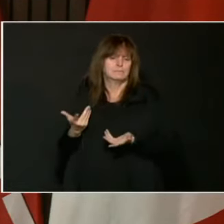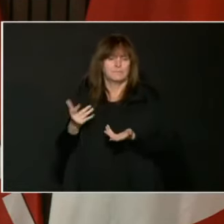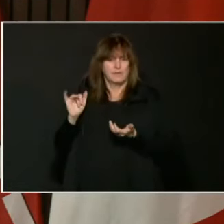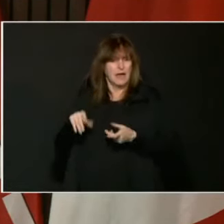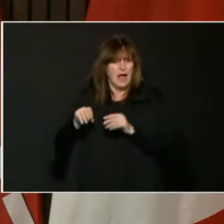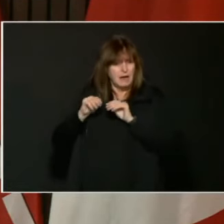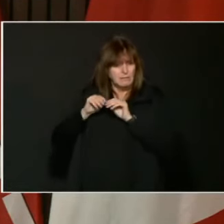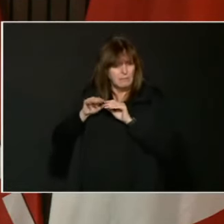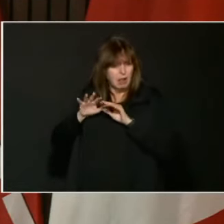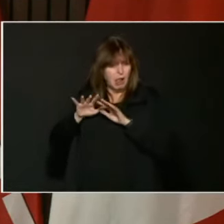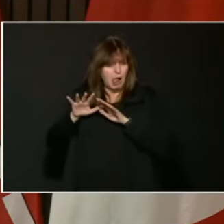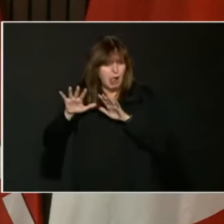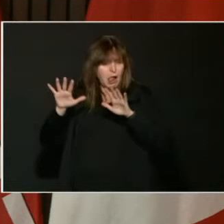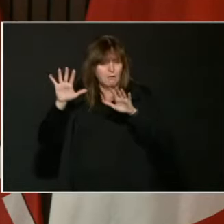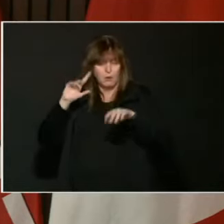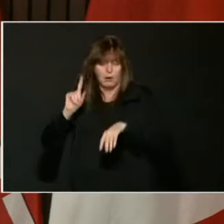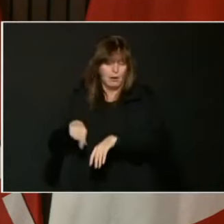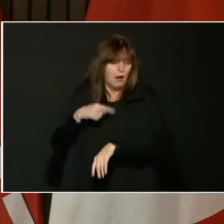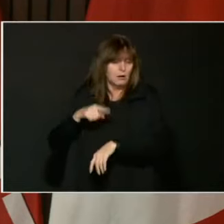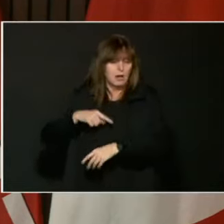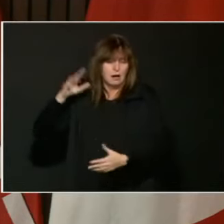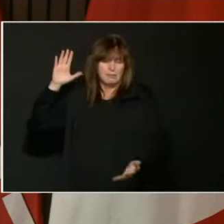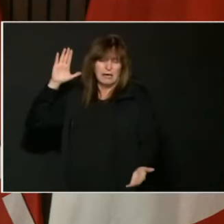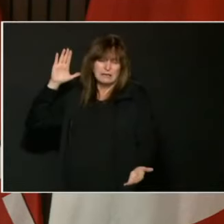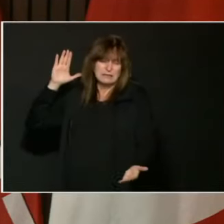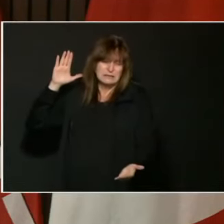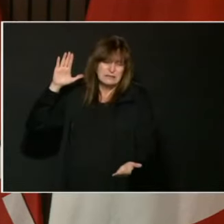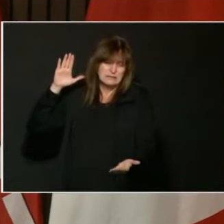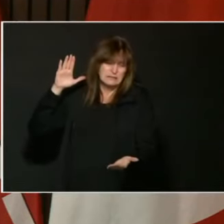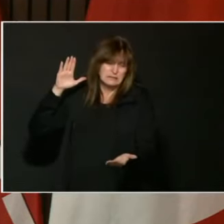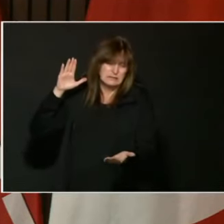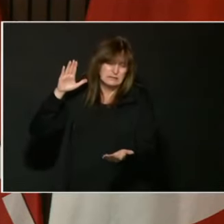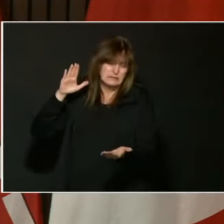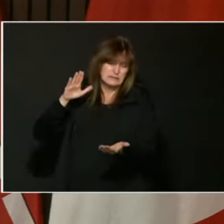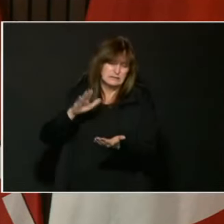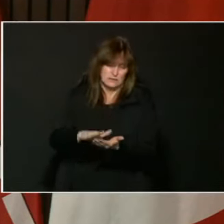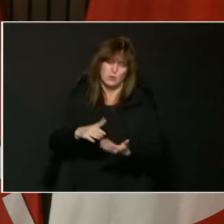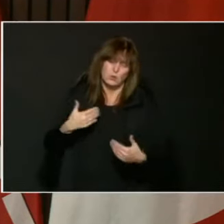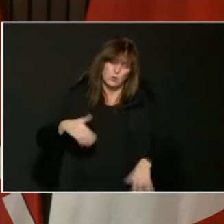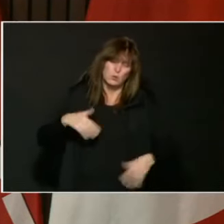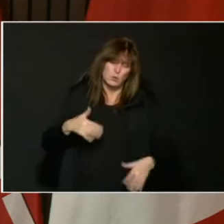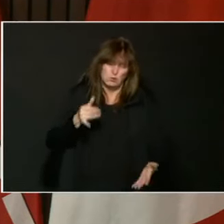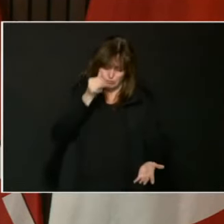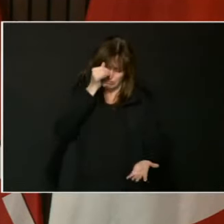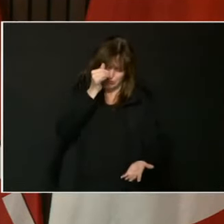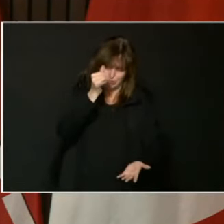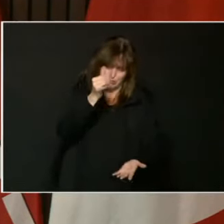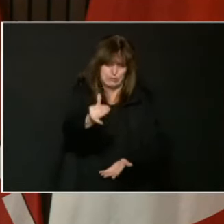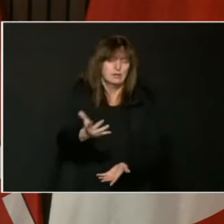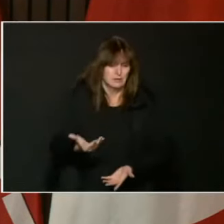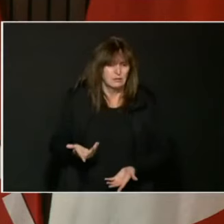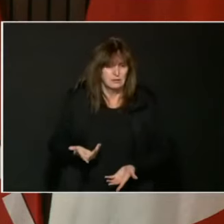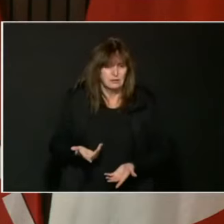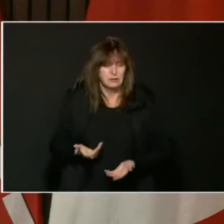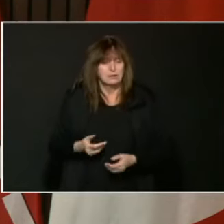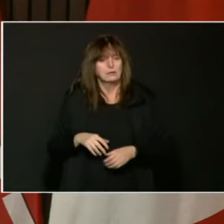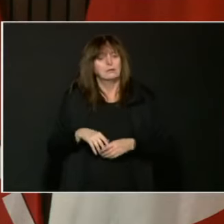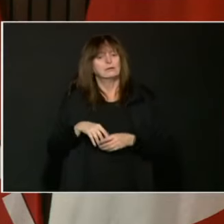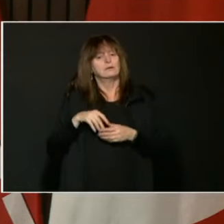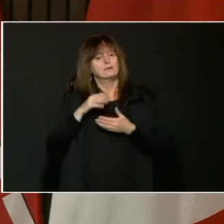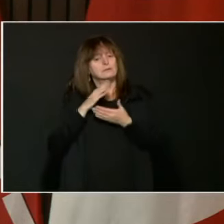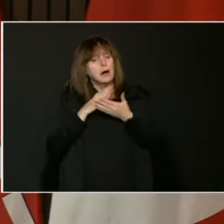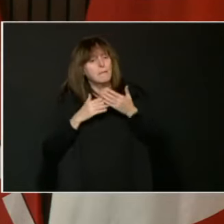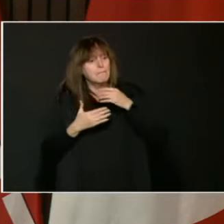get the disease back under control. And if you want to get a sense of the anxiety this is producing in some countries, I believe that we've seen